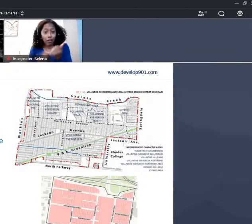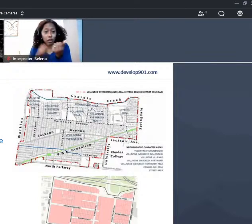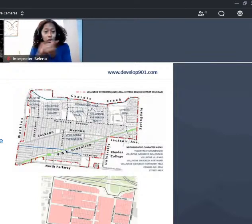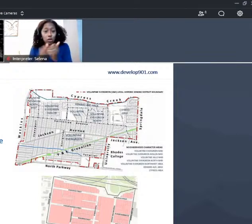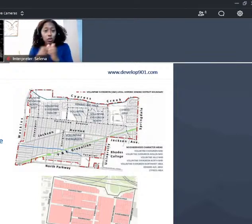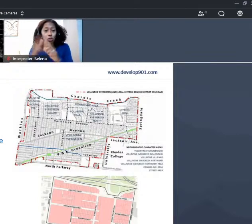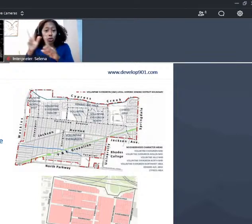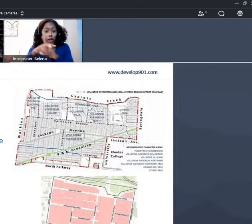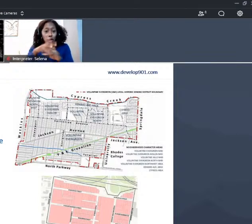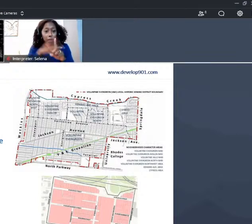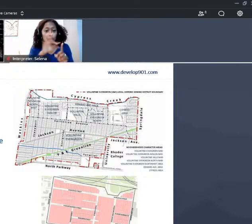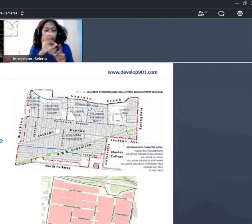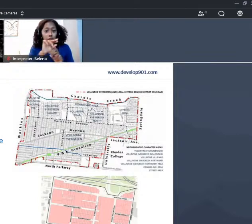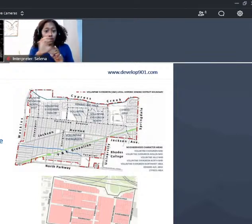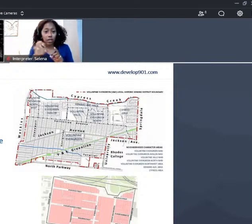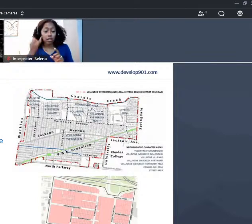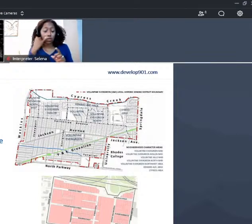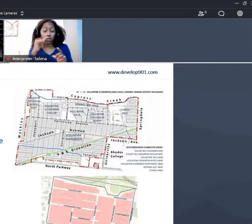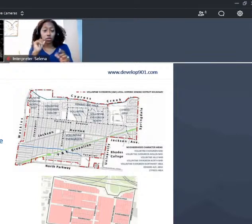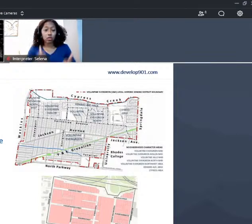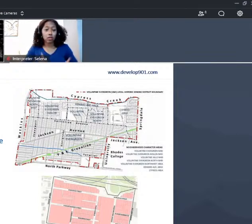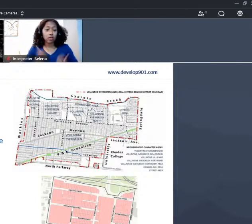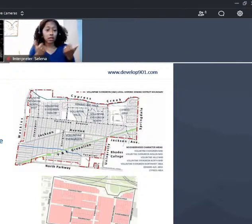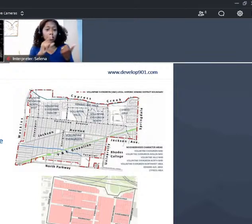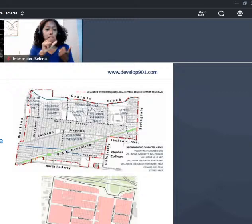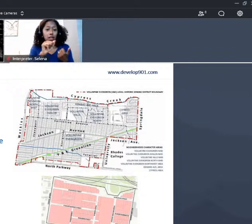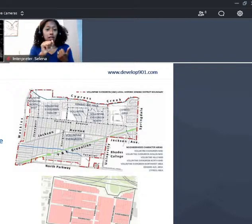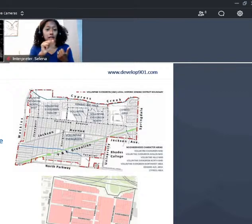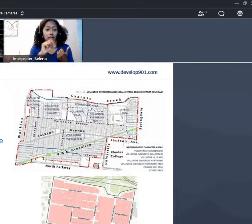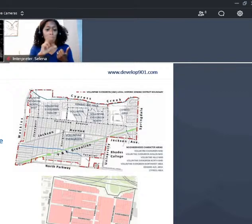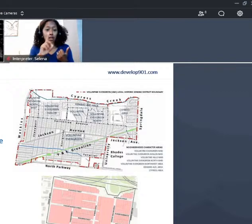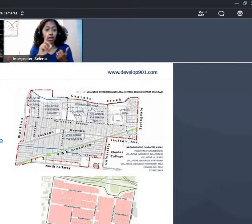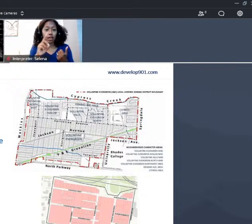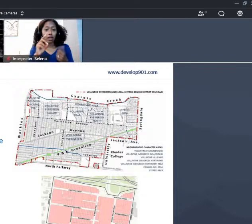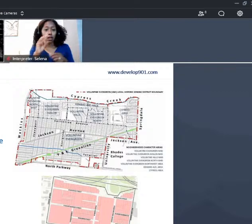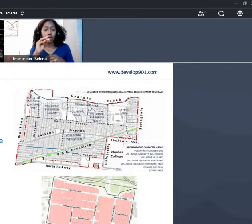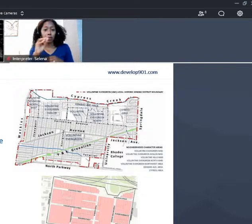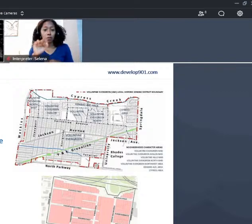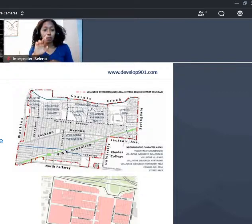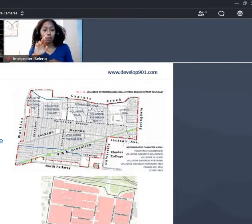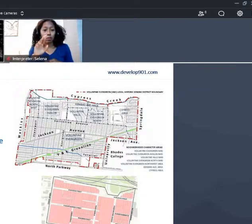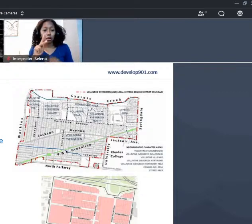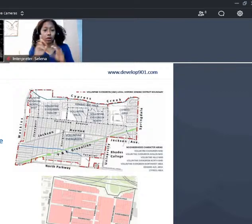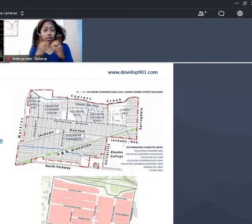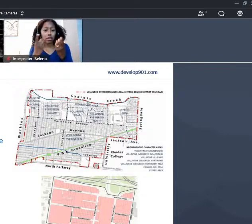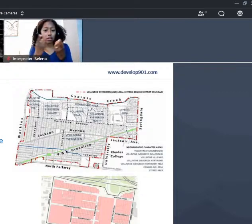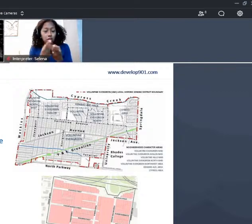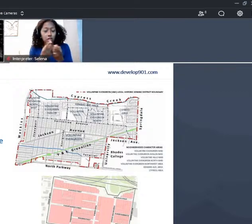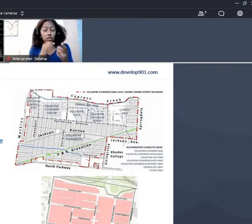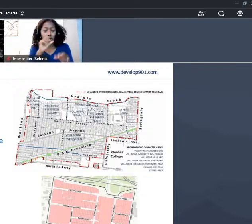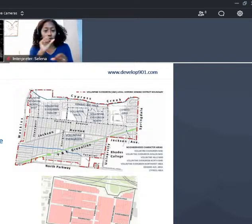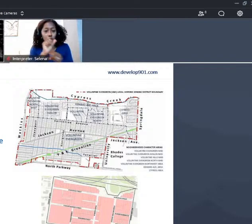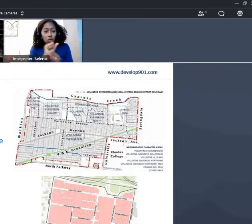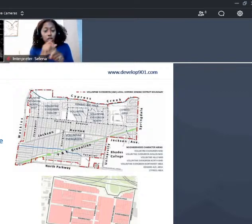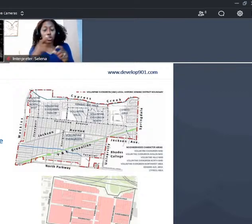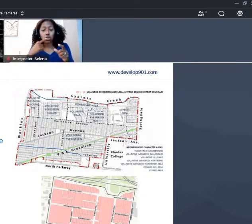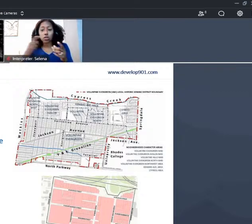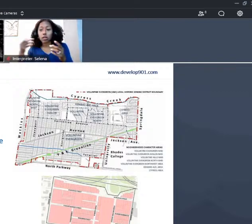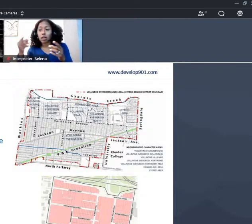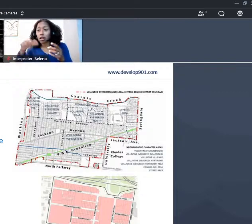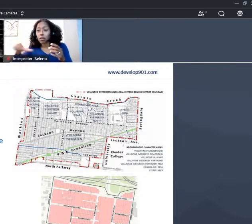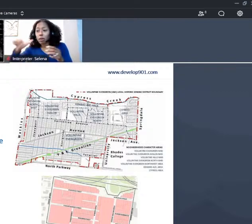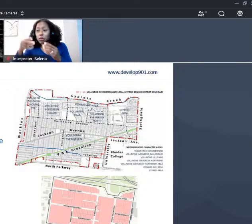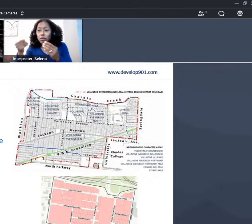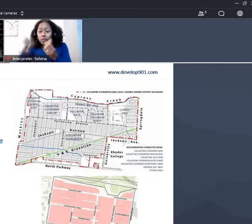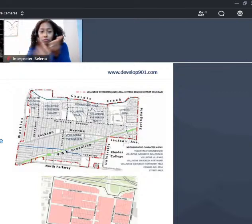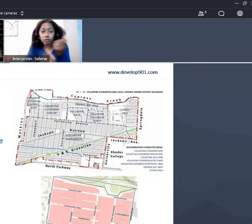if you don't live in a landmarks district, you somewhat subsidize those who live in them, but not by much. Same difference